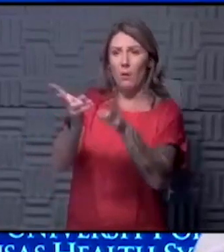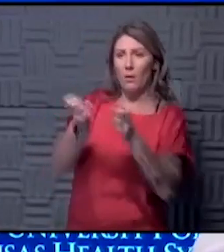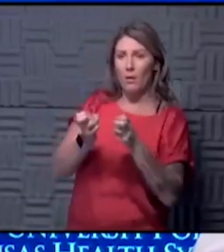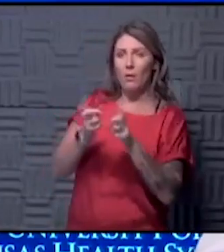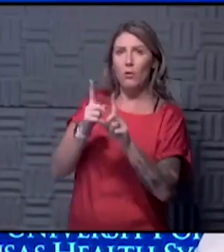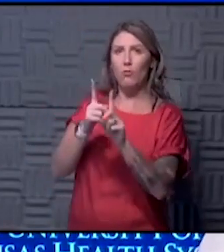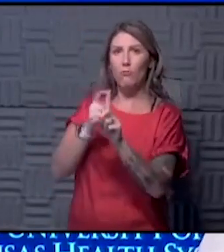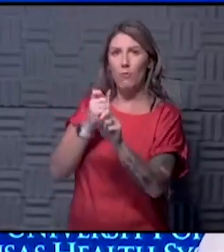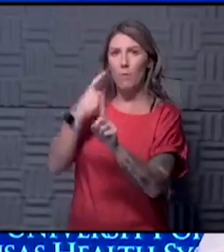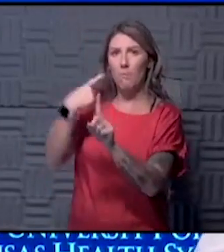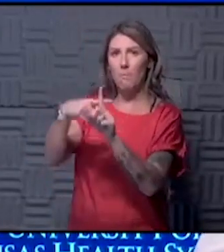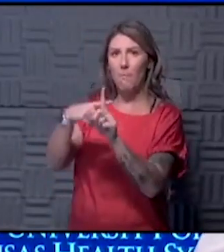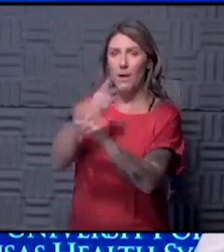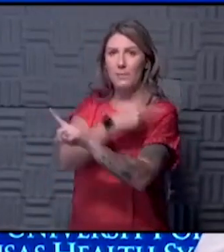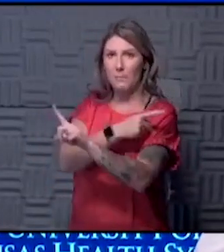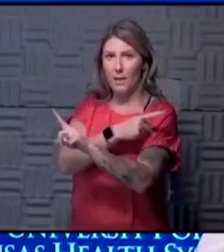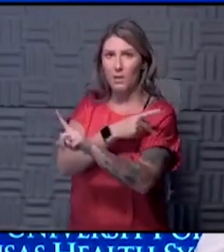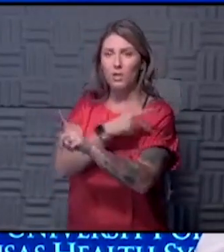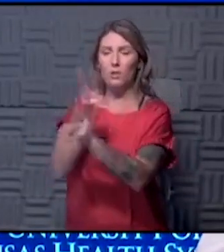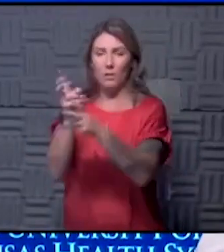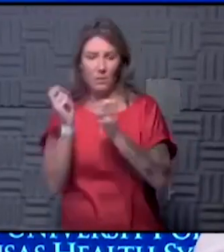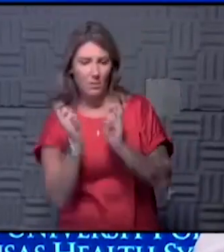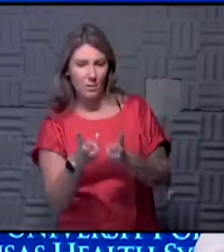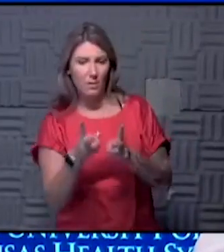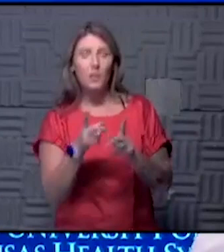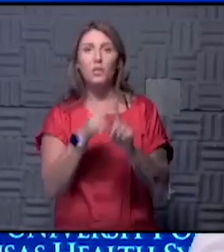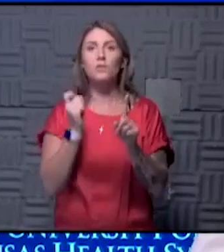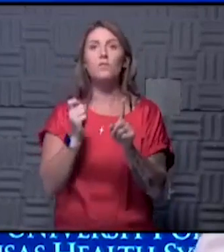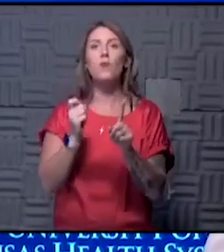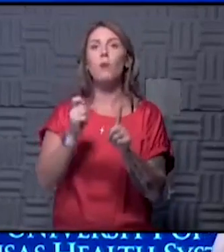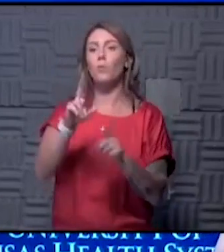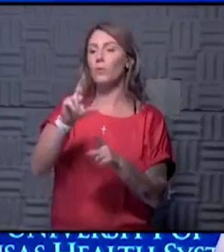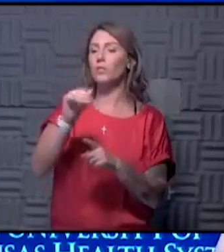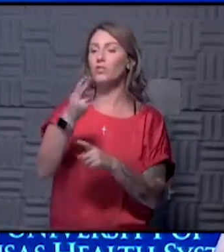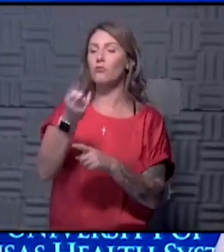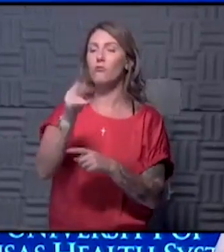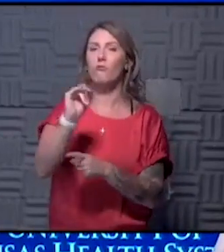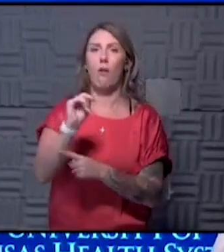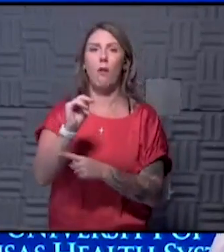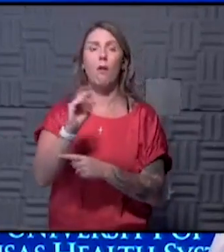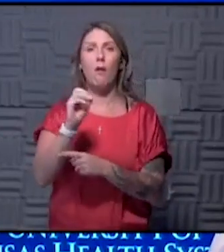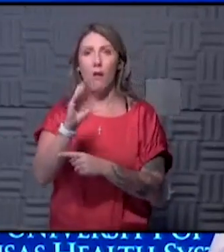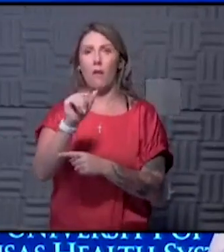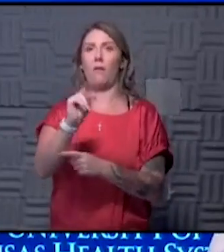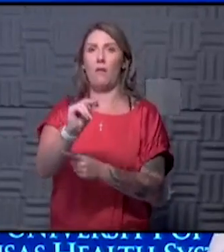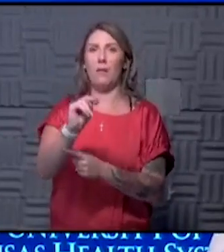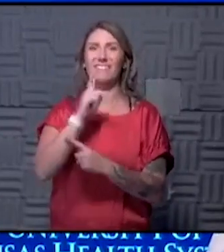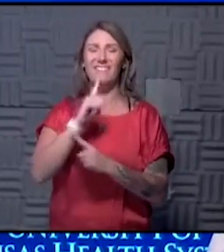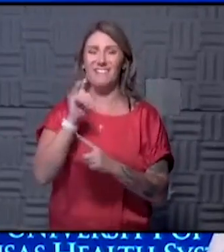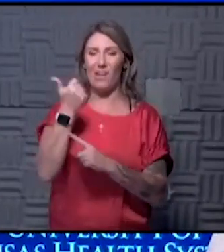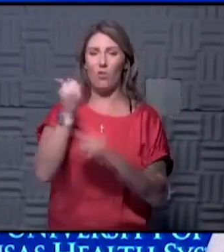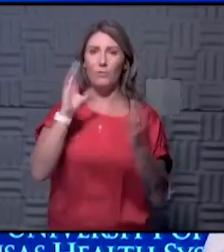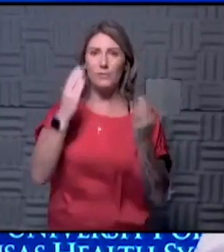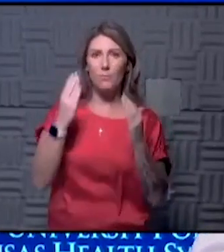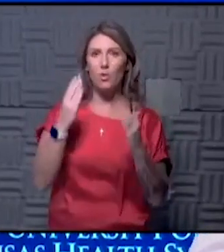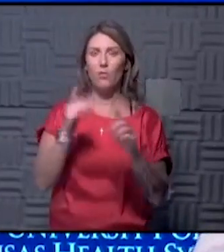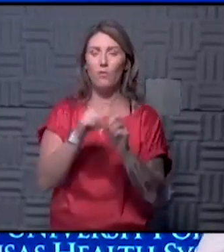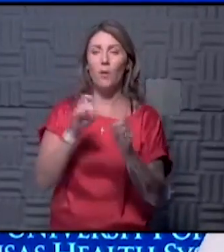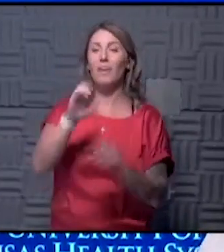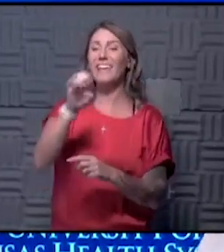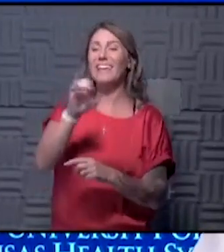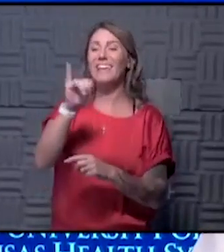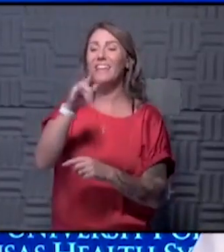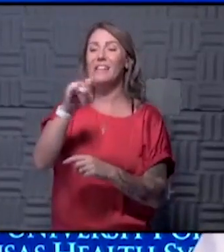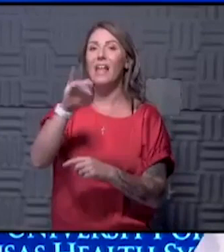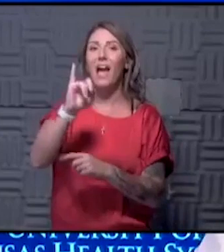it, and that drug is by a company called Regeneron. There's another drug similar that's one from Eli Lilly. The